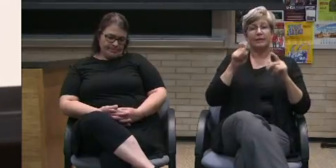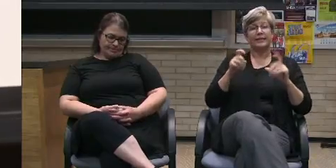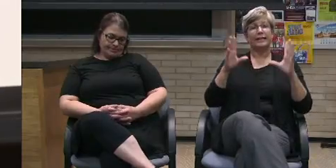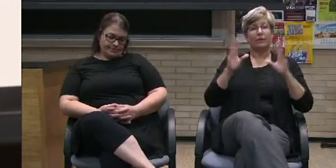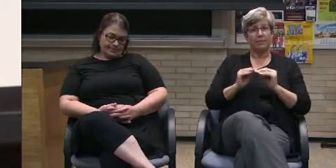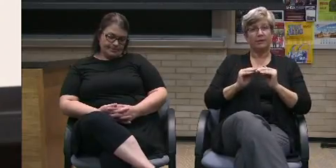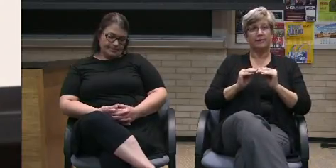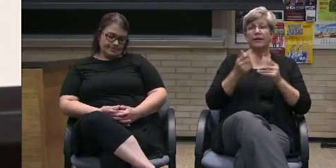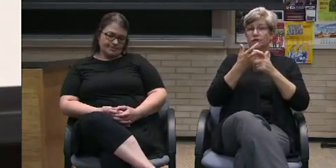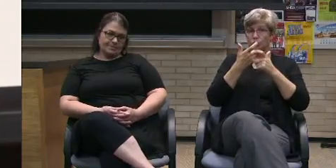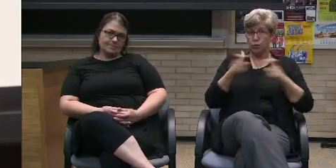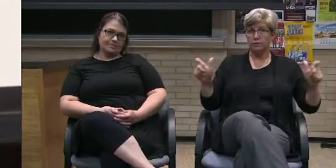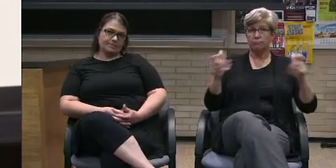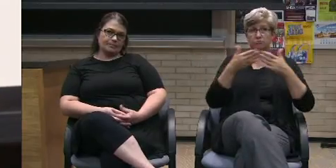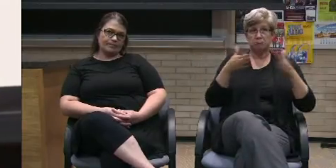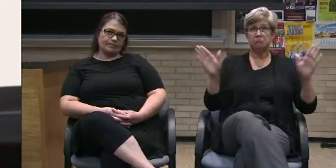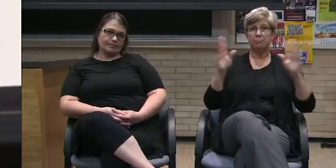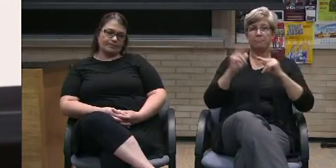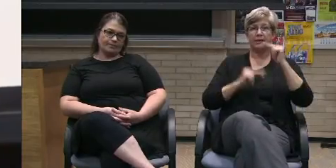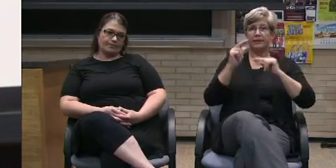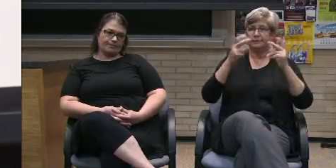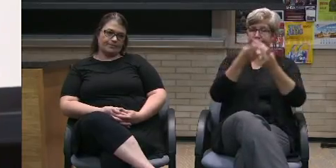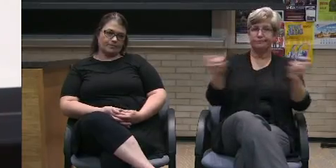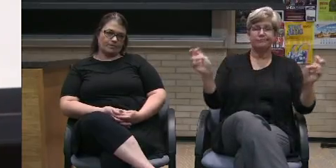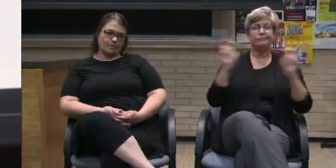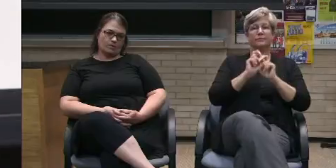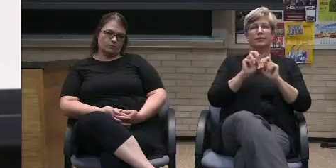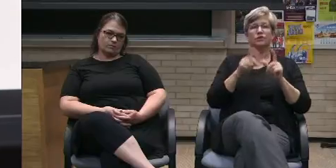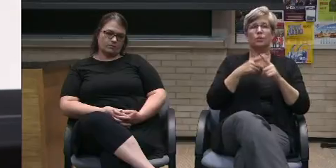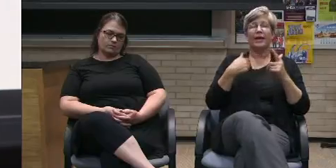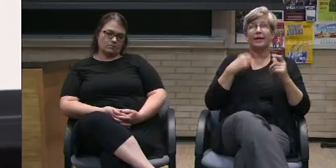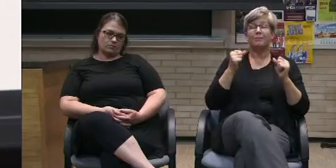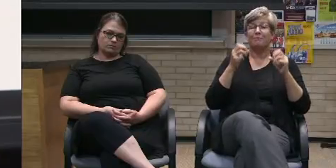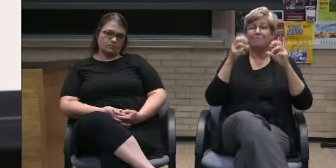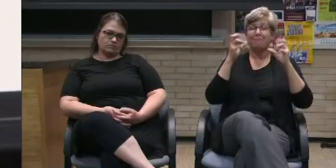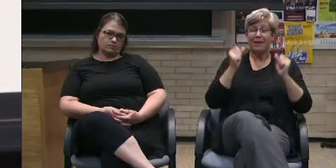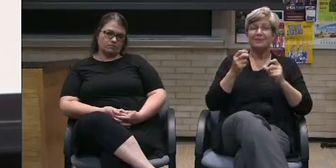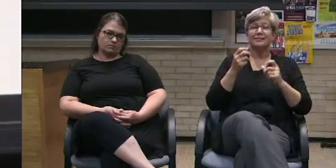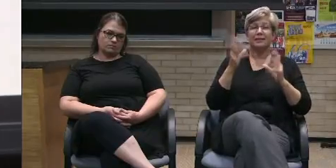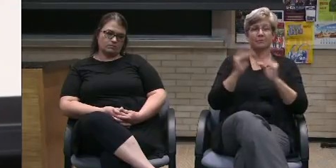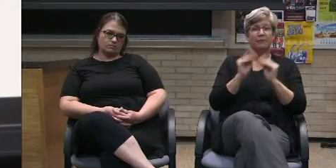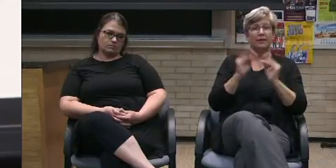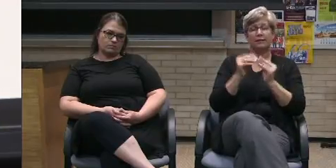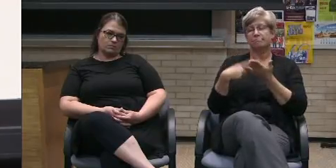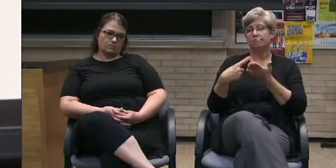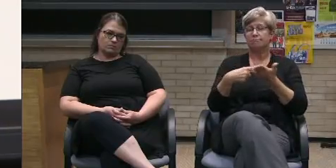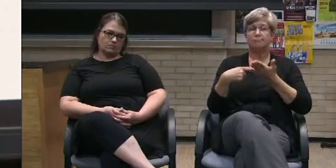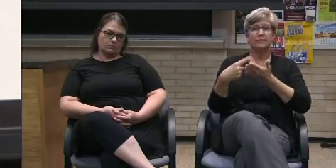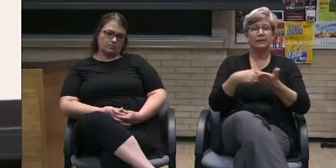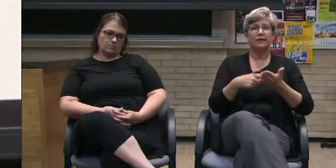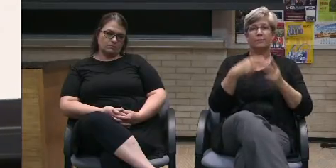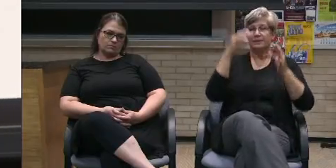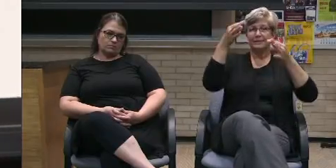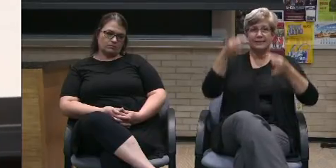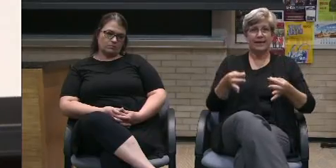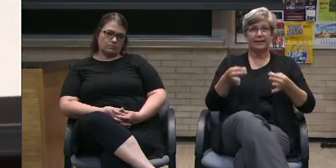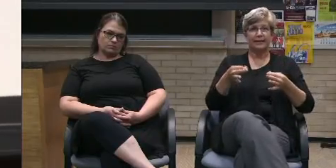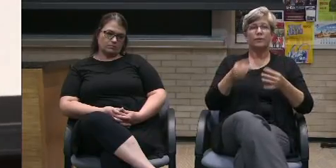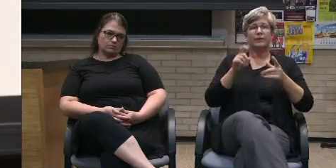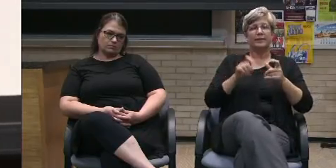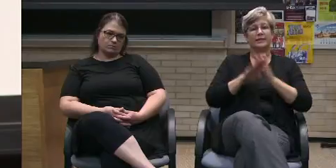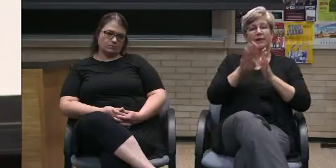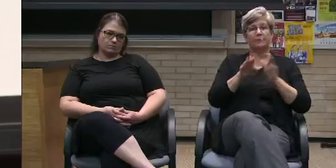building. Let's find out what we want to do. We had an amazing, engaged meeting. Ended up deciding that we wanted to create a